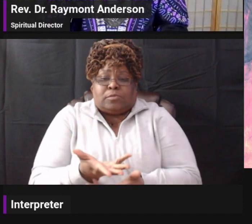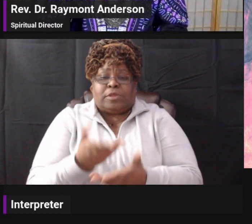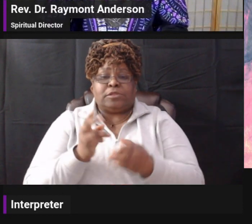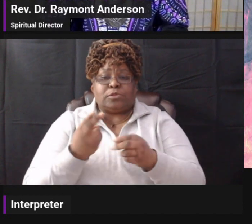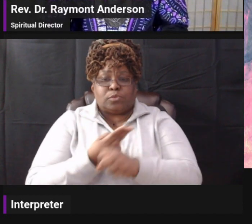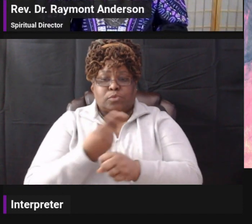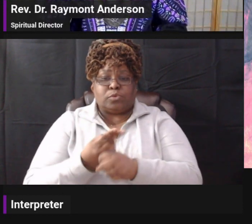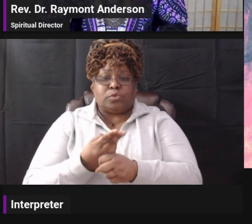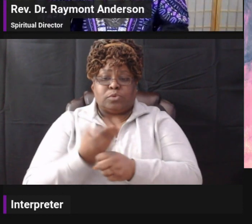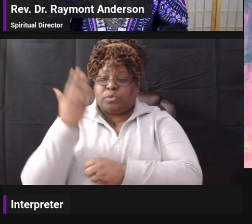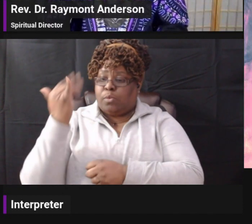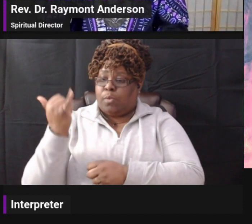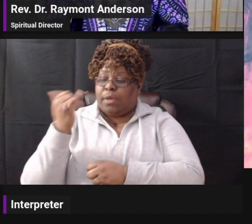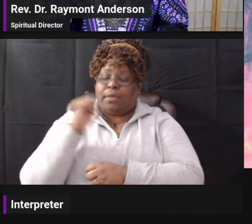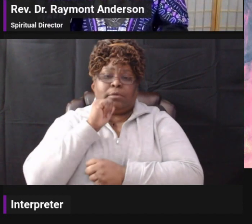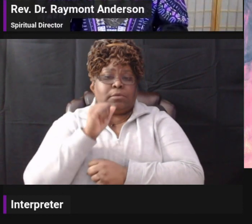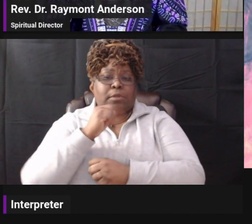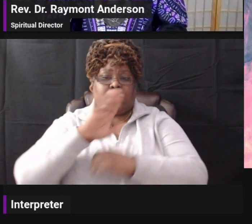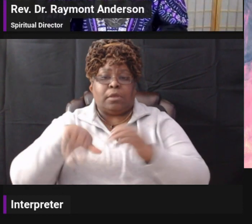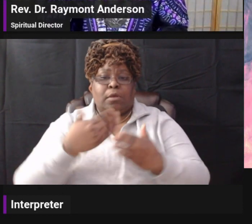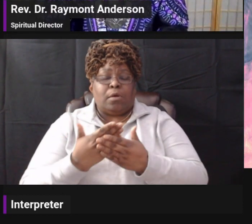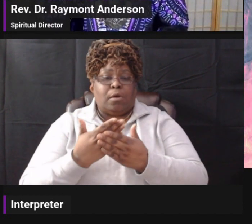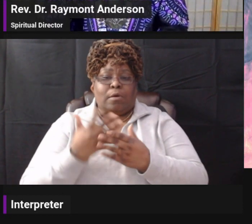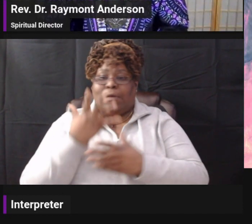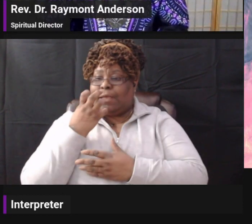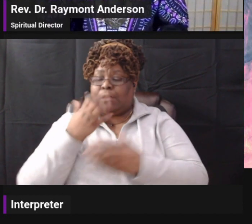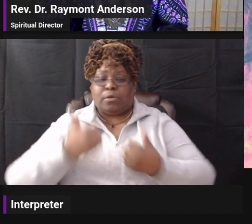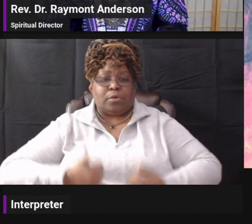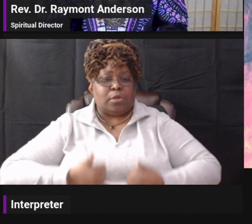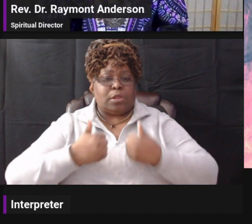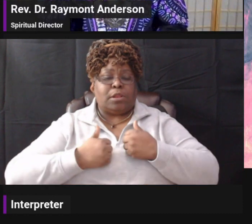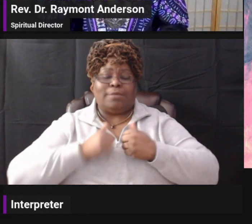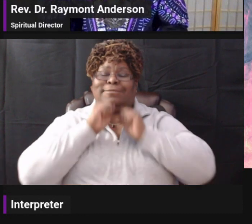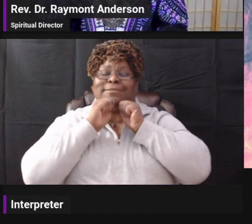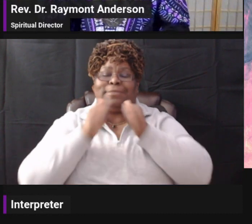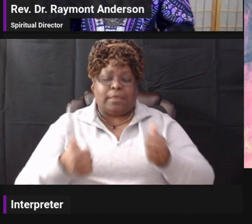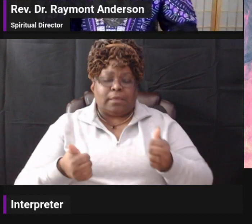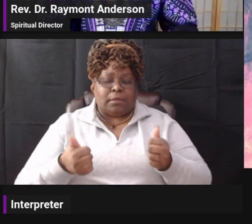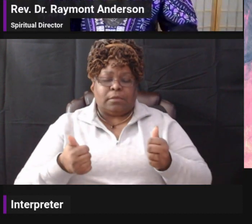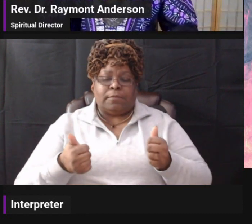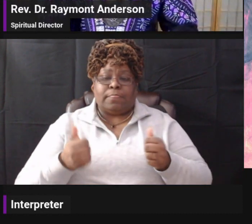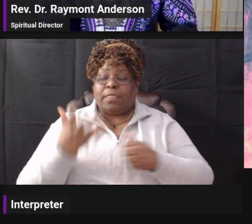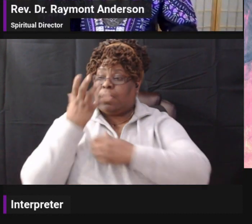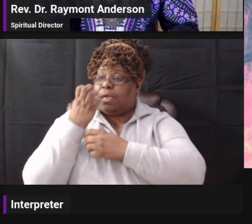it or utilizing it, because not all anger is life denying.